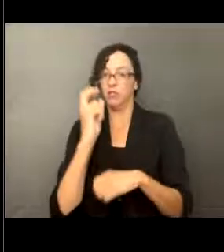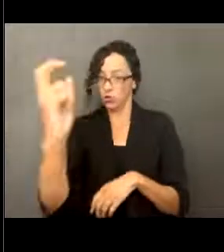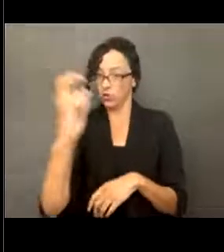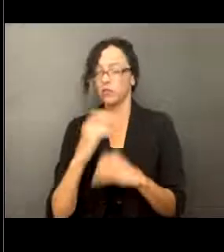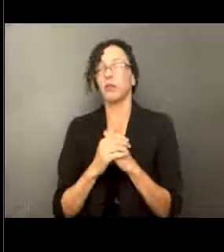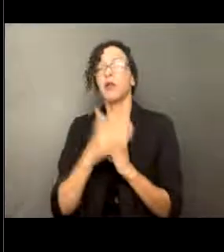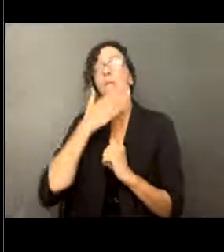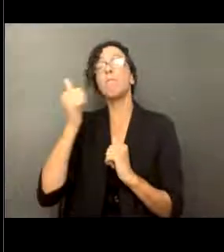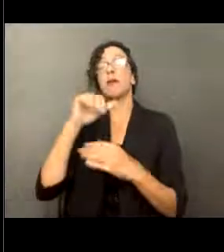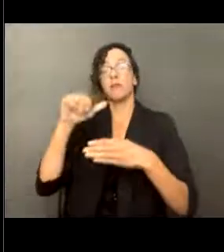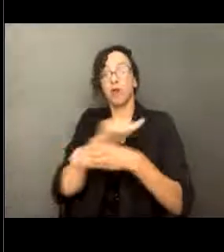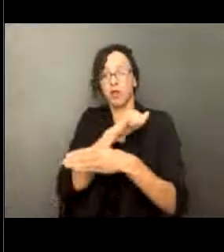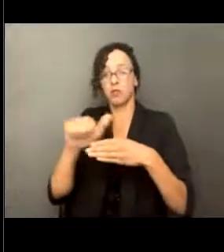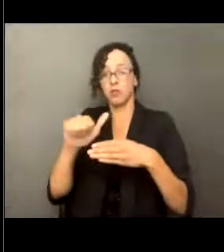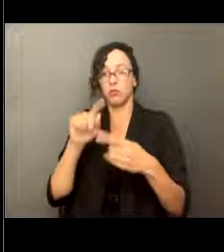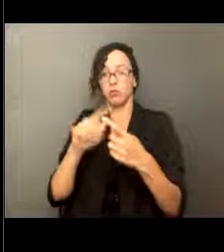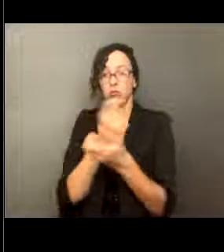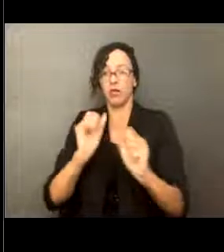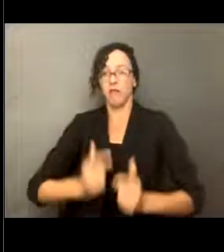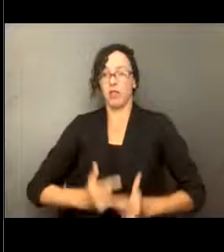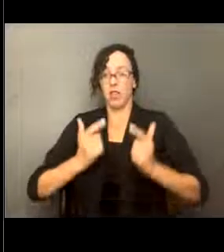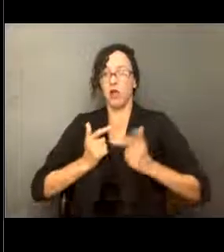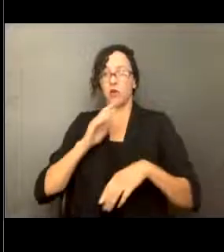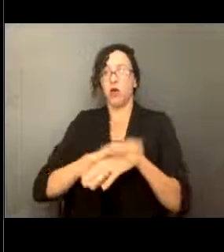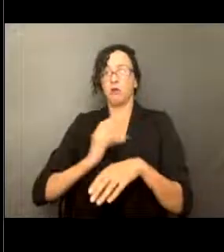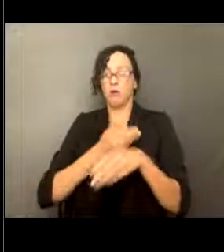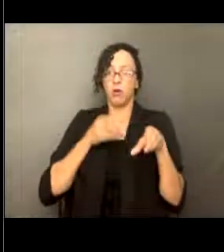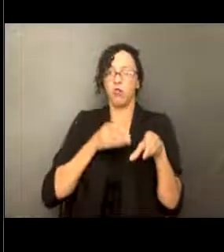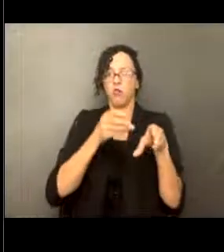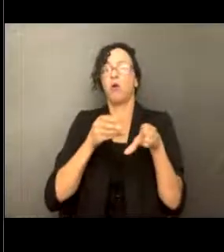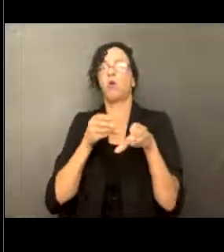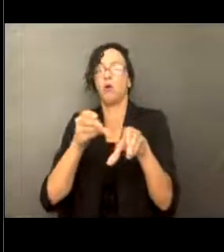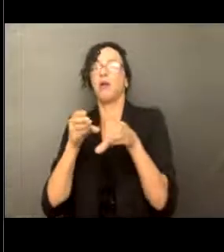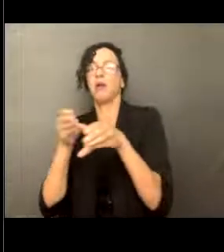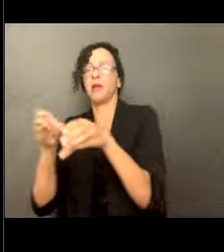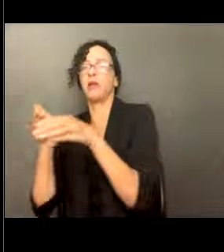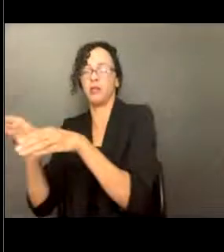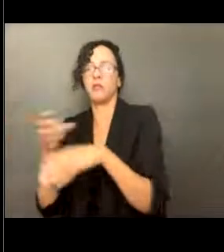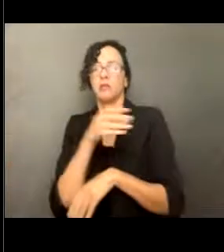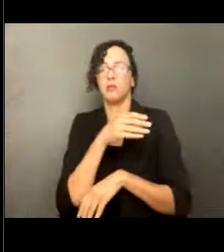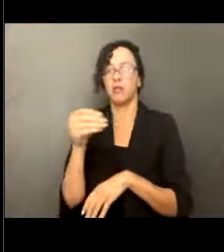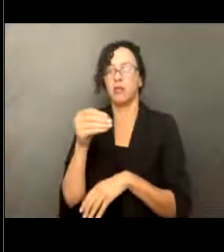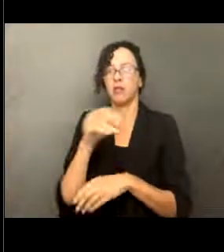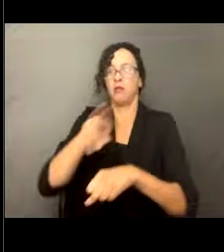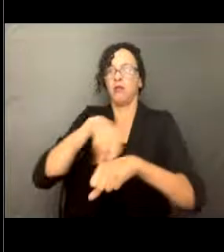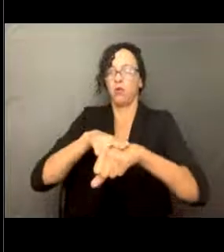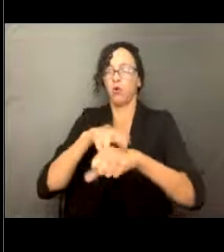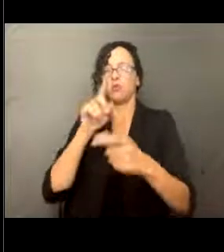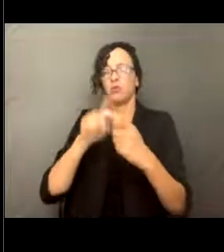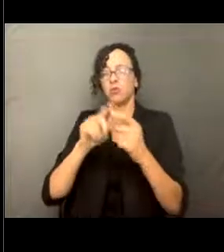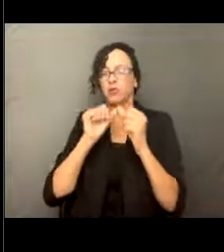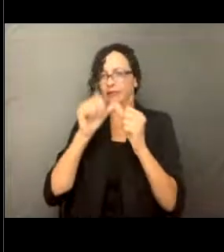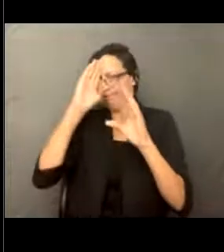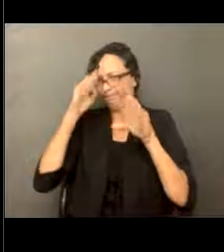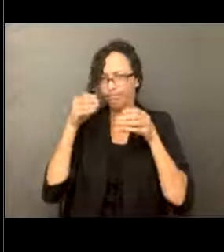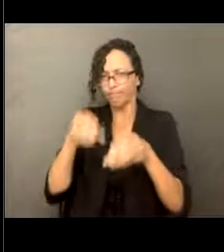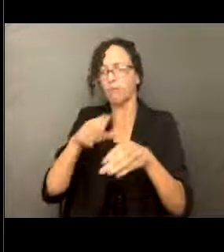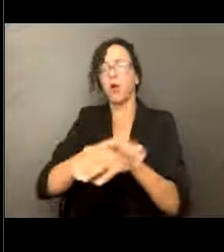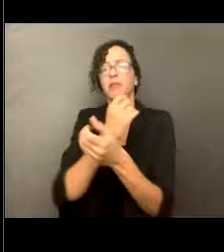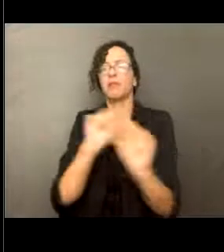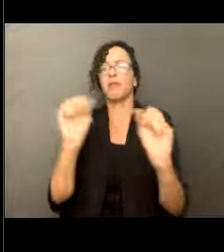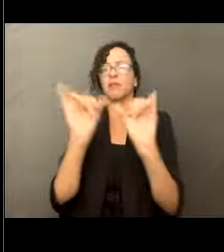of saving lives on our roadways. And of course, continuing to hone in on the safe system approach that